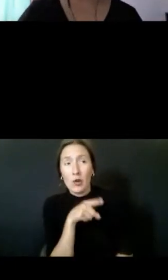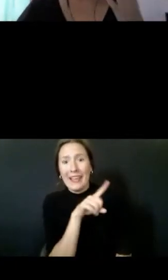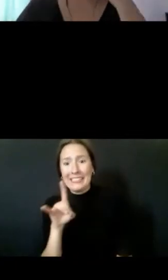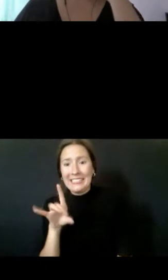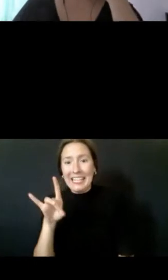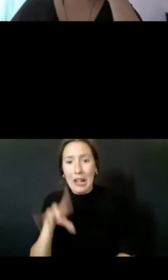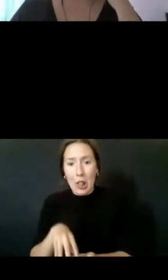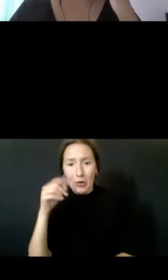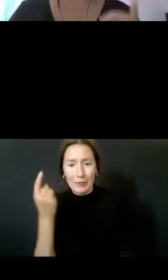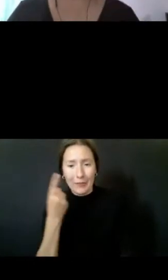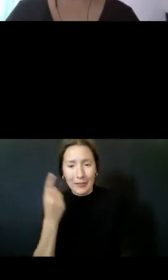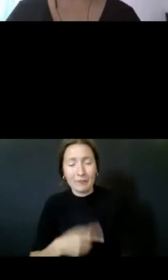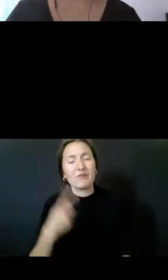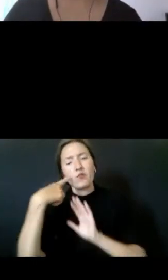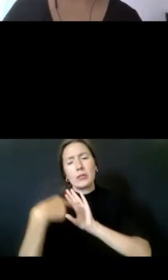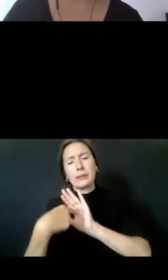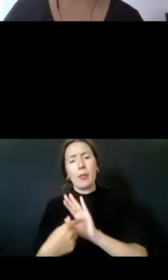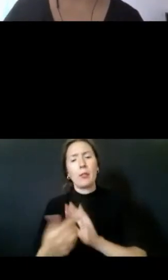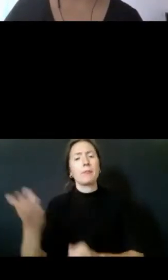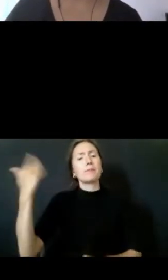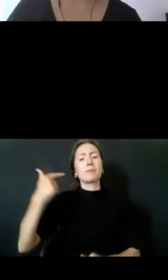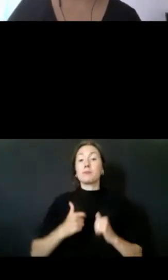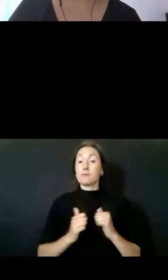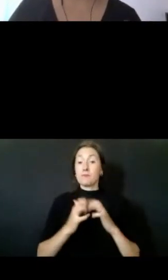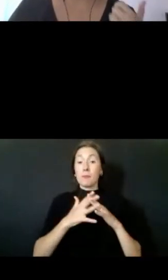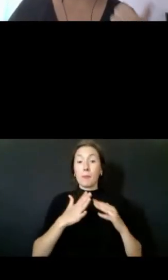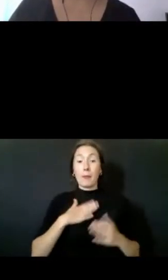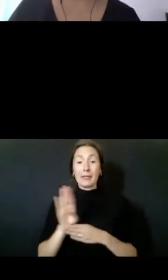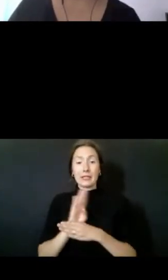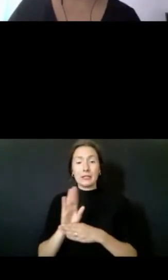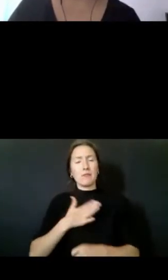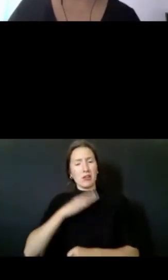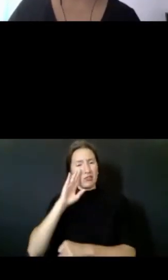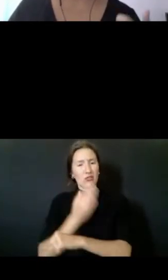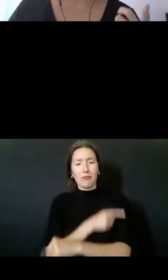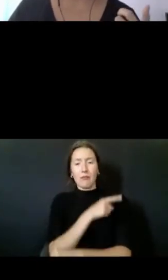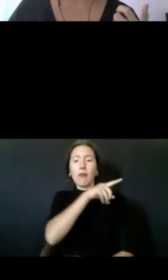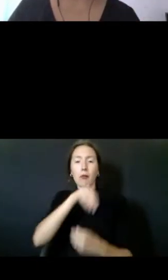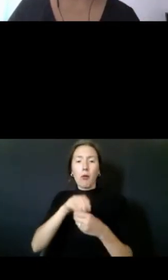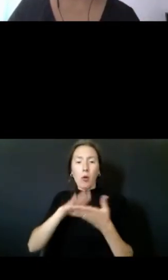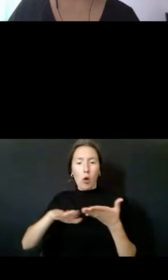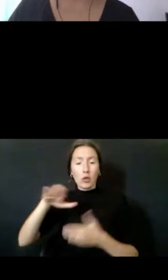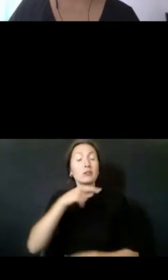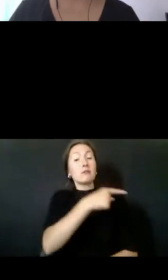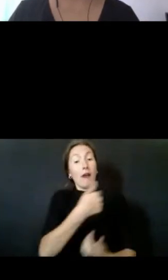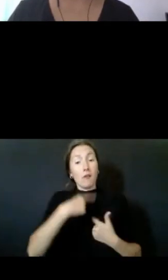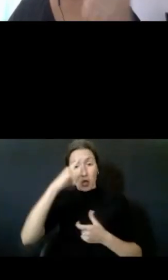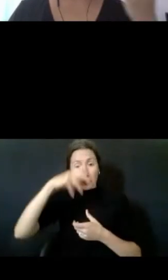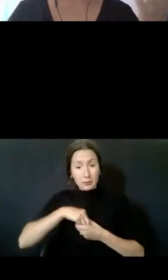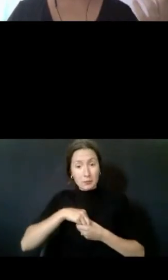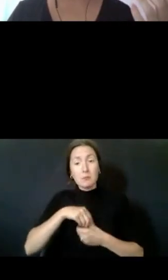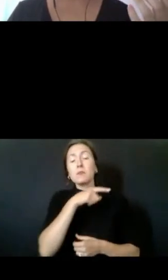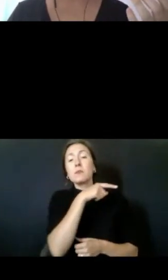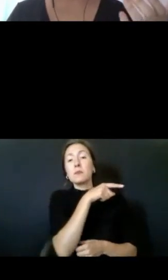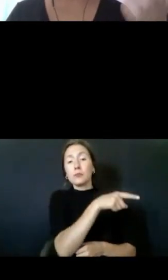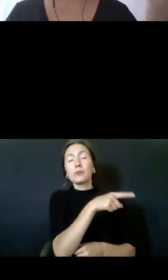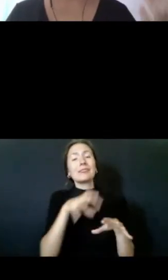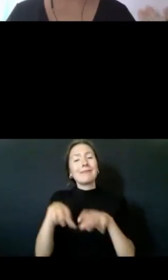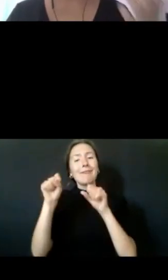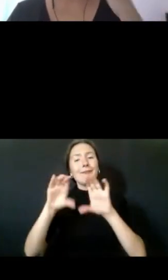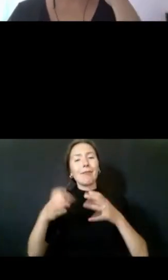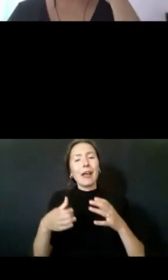objective is met, I'm not really hung up on how they tell me that they've learned. And I'll give you an example for this. Couple